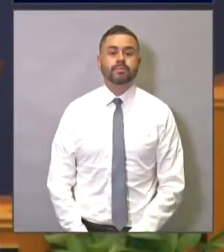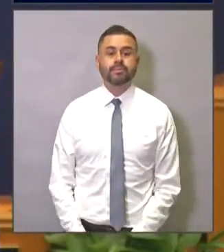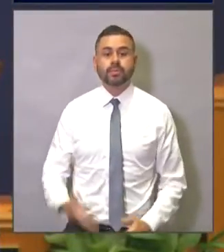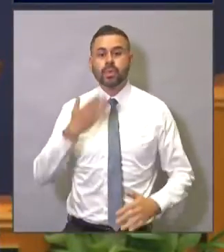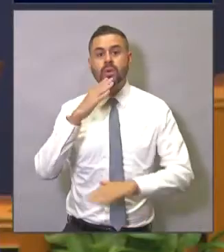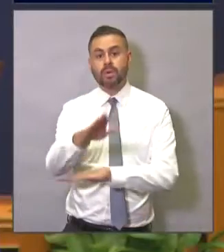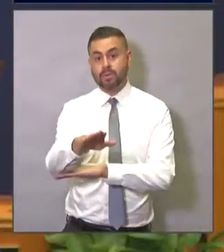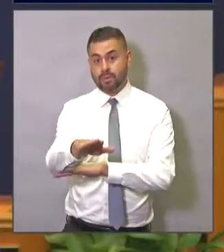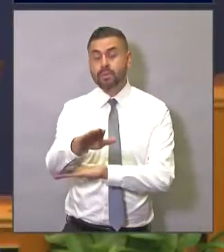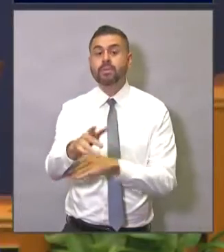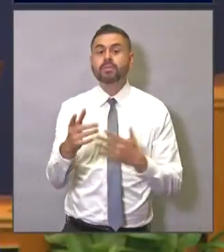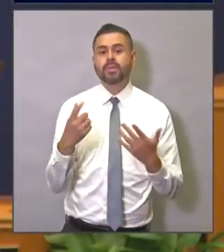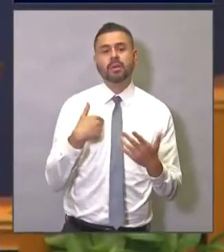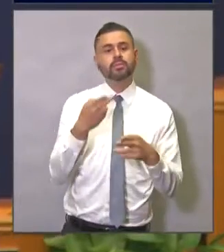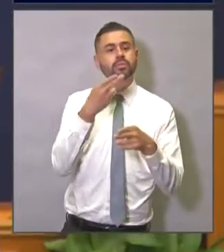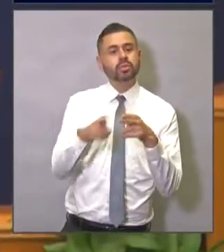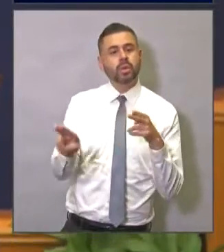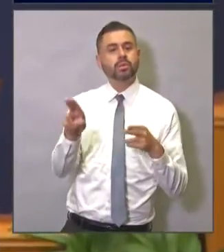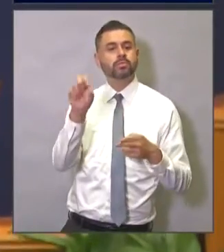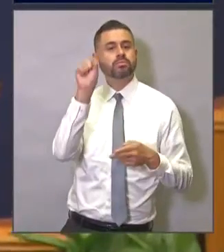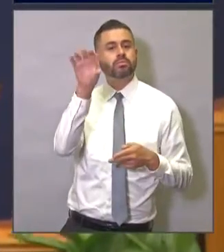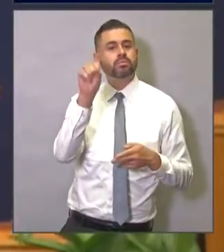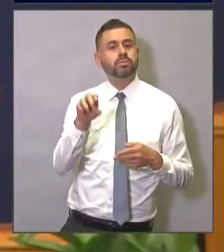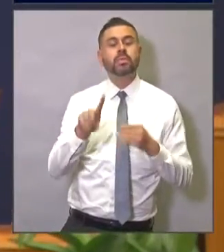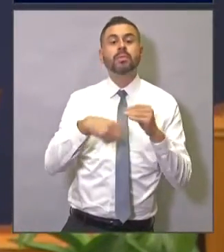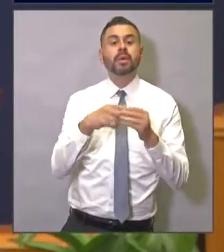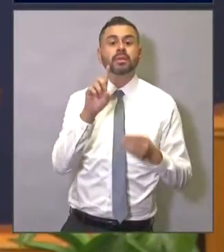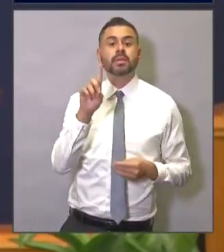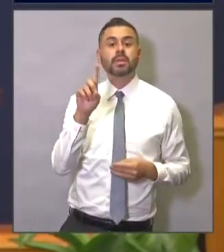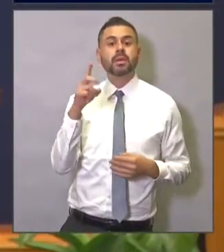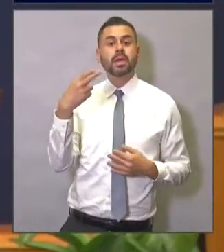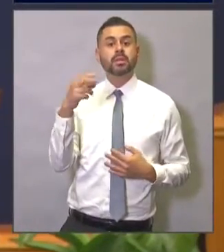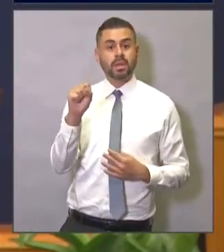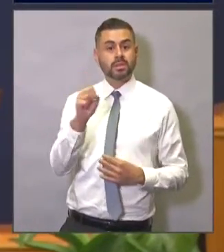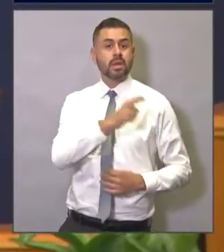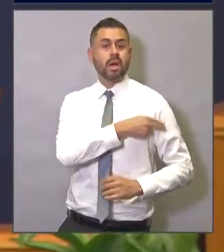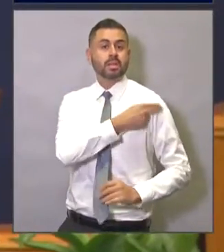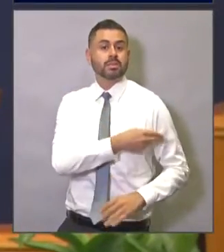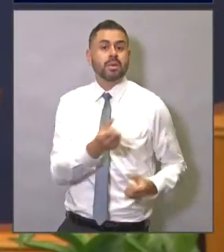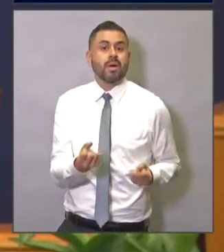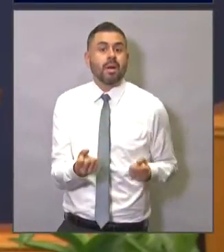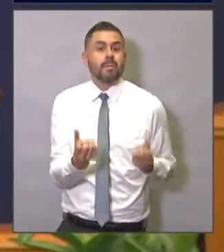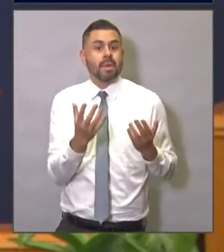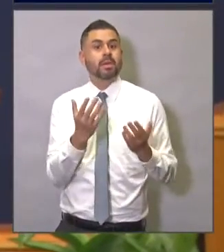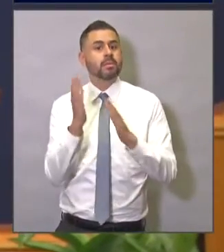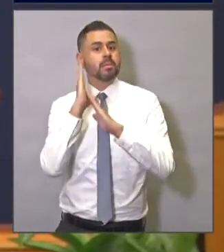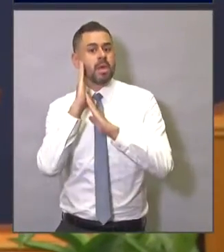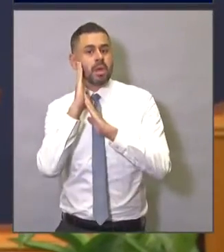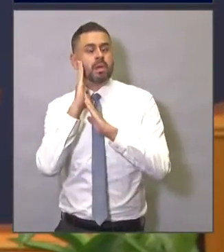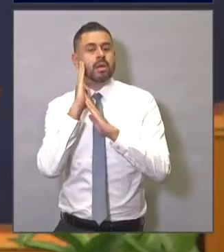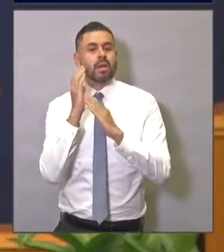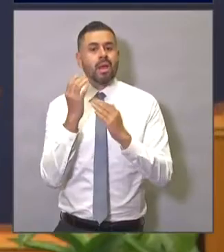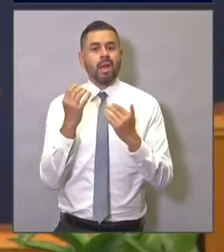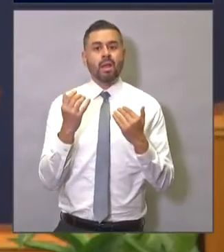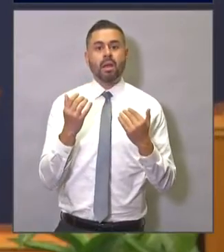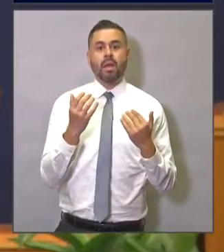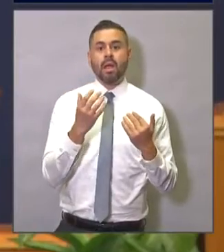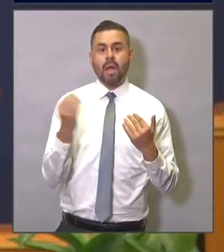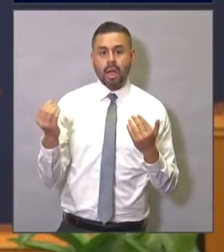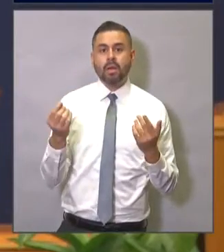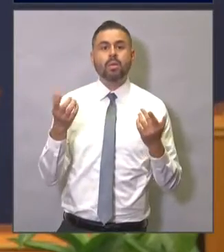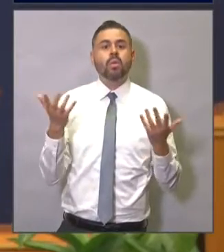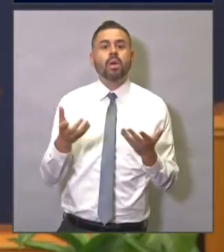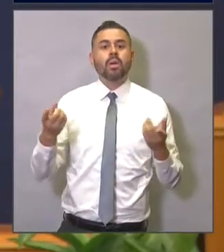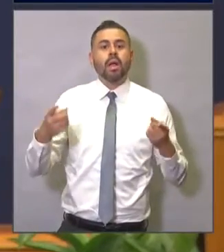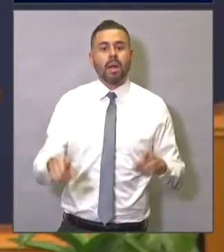Good afternoon. I'll provide a brief update today on DHS hospital bed demand model and what we're experiencing on the ground in the hospitals across